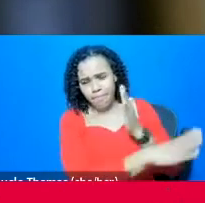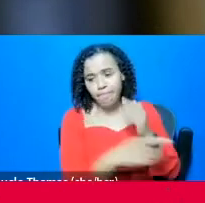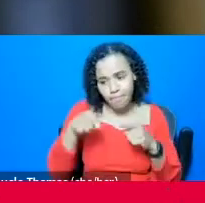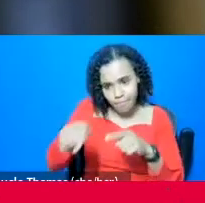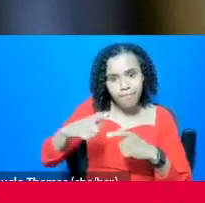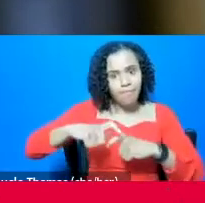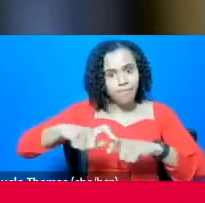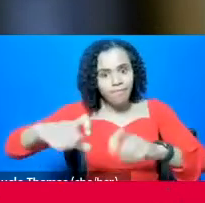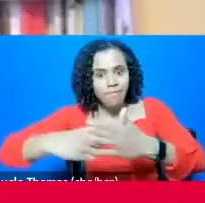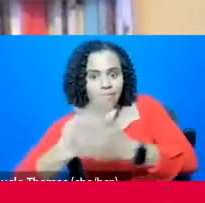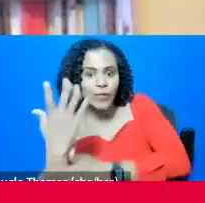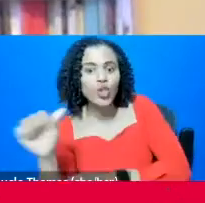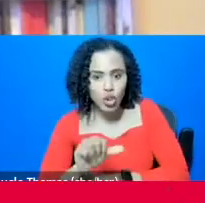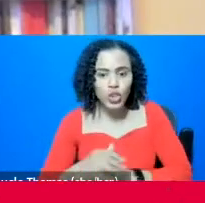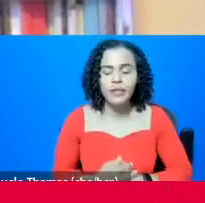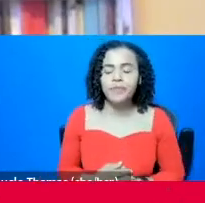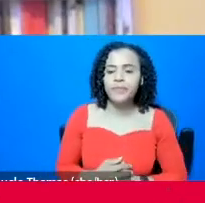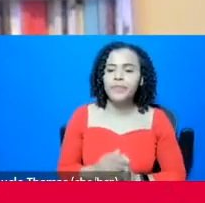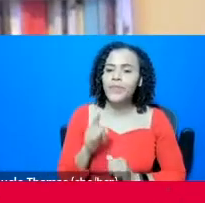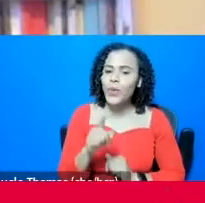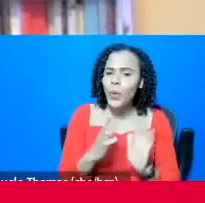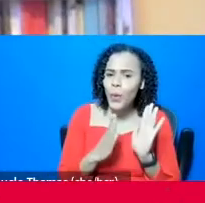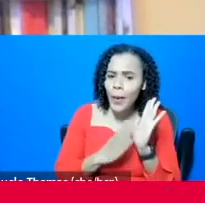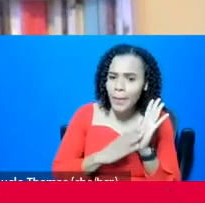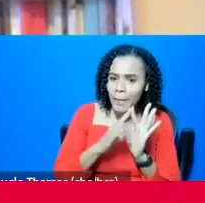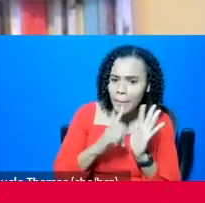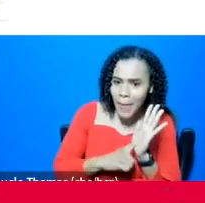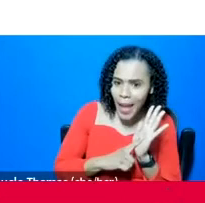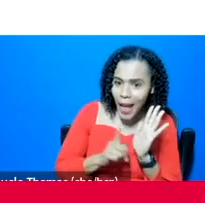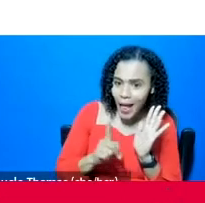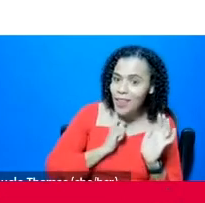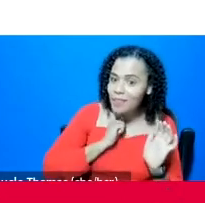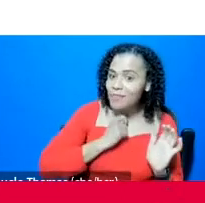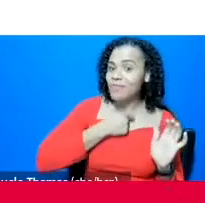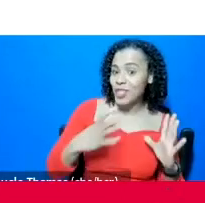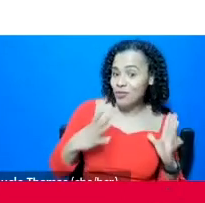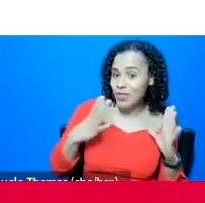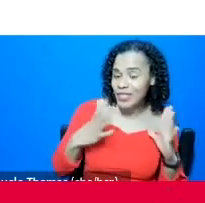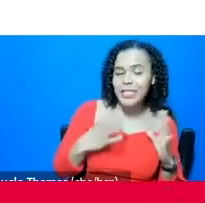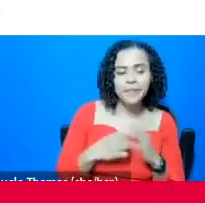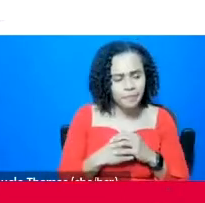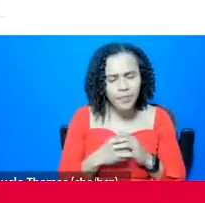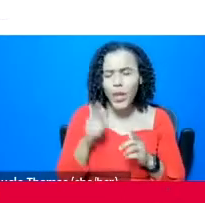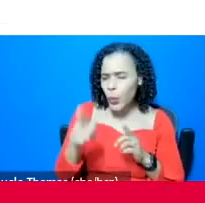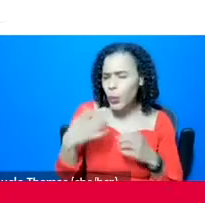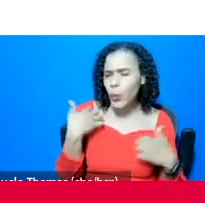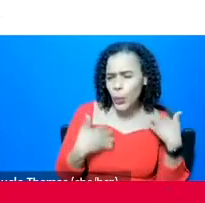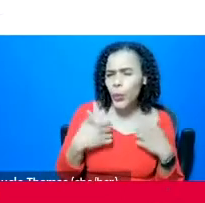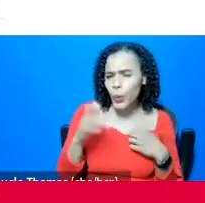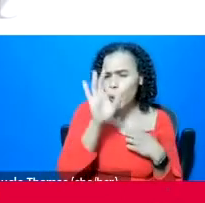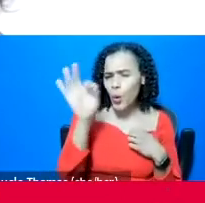interesting. Mel, I see you've unmuted. Do you want to chime in? Well, because it's a really loaded question. And like, I